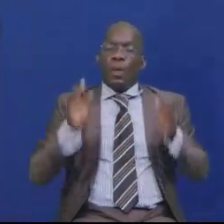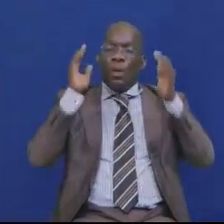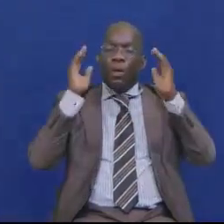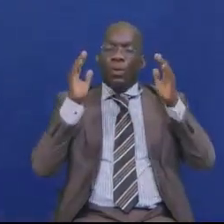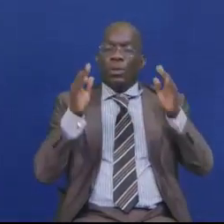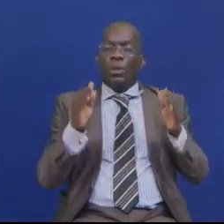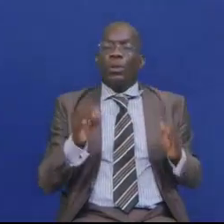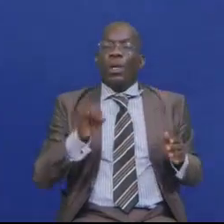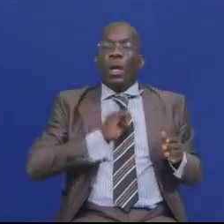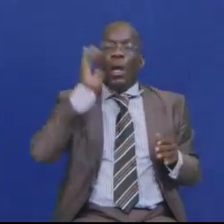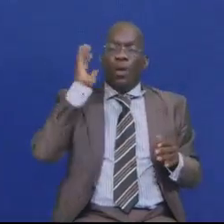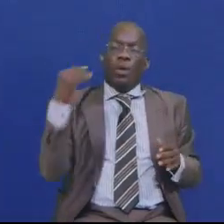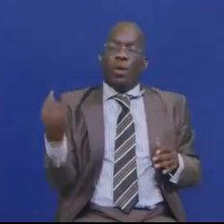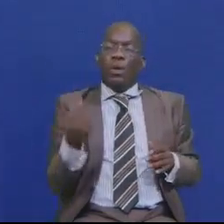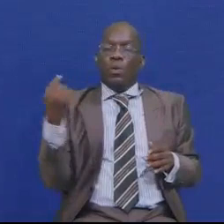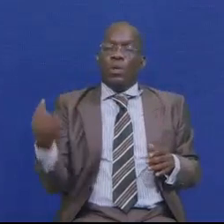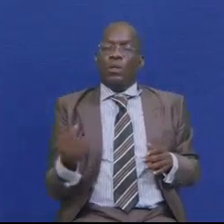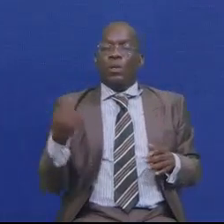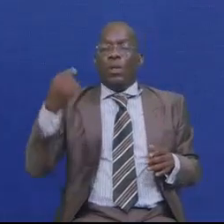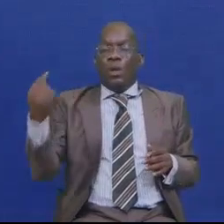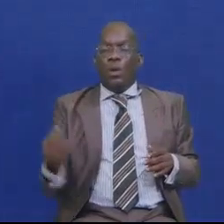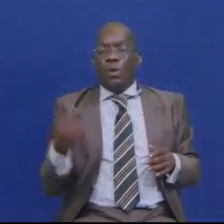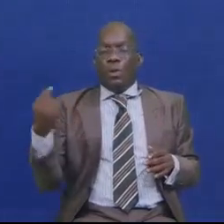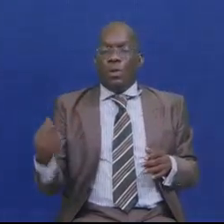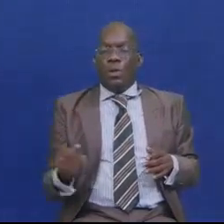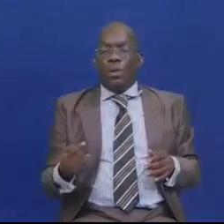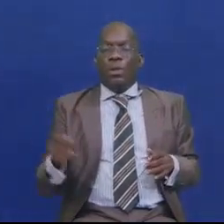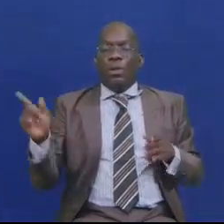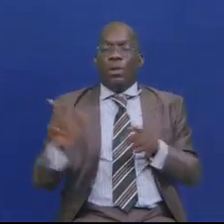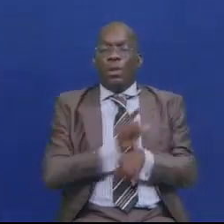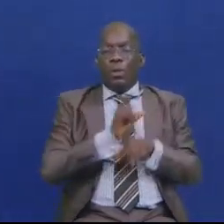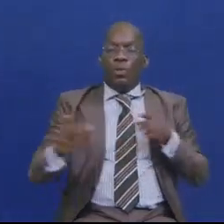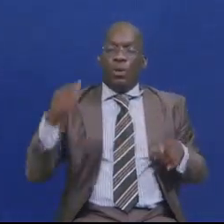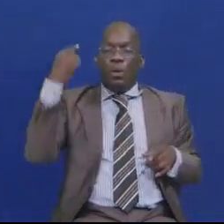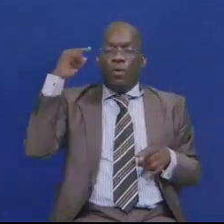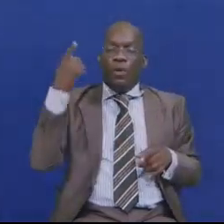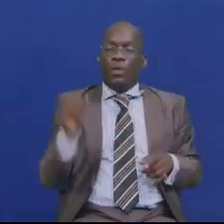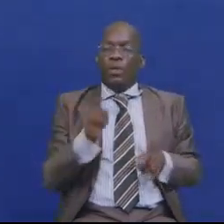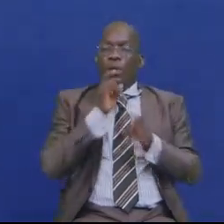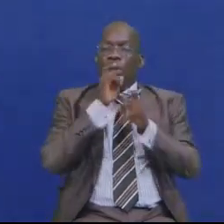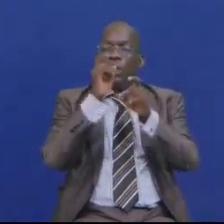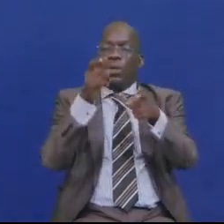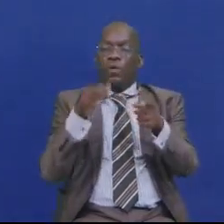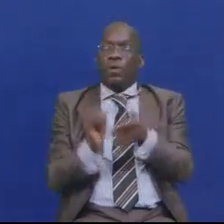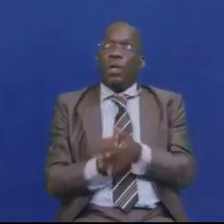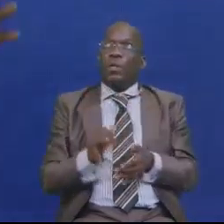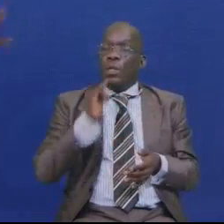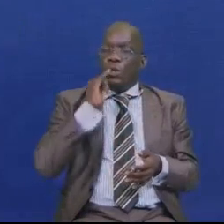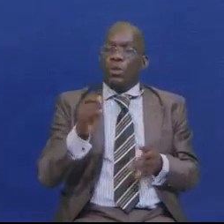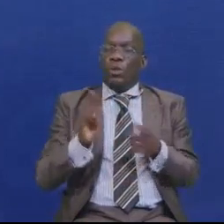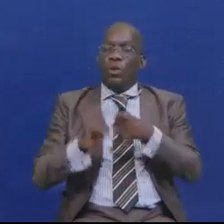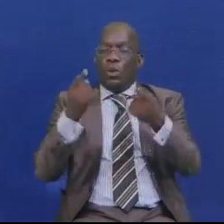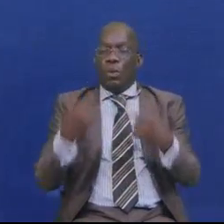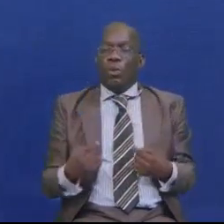will always, always, always labor for the reward that is to come. And